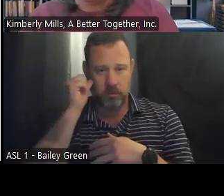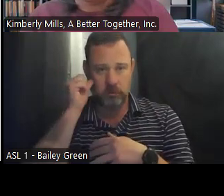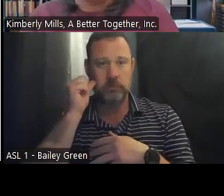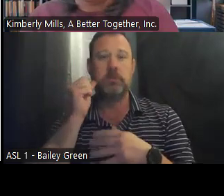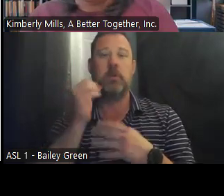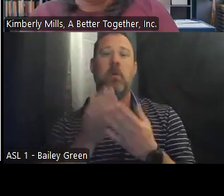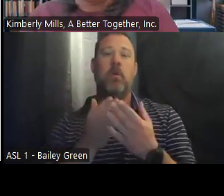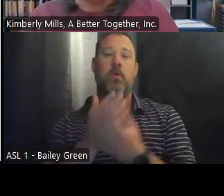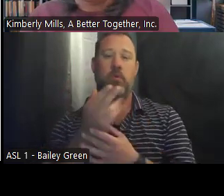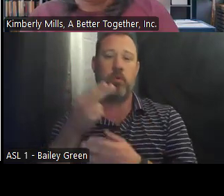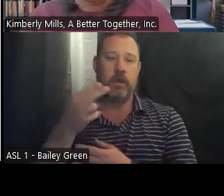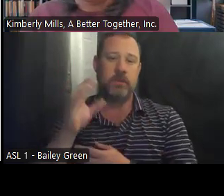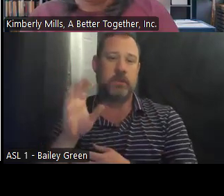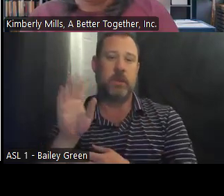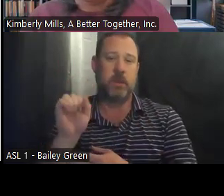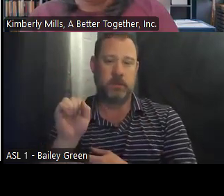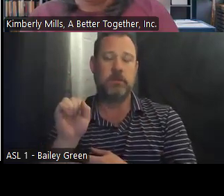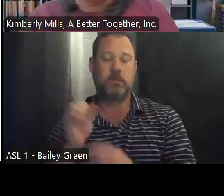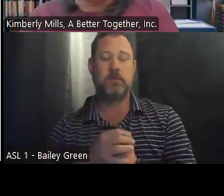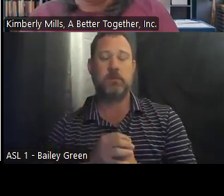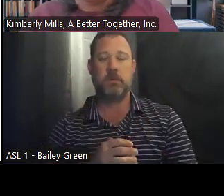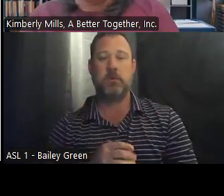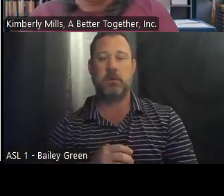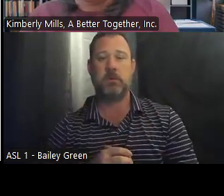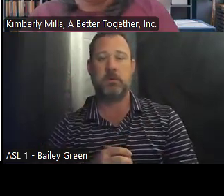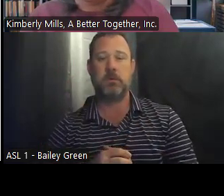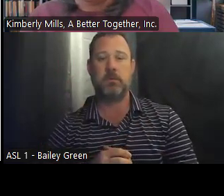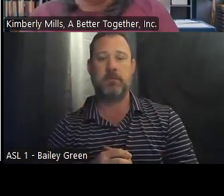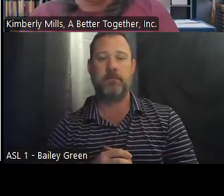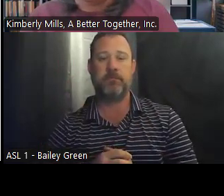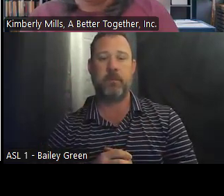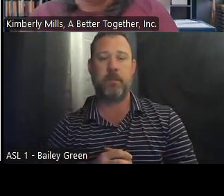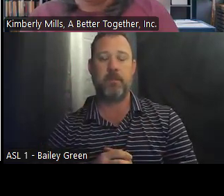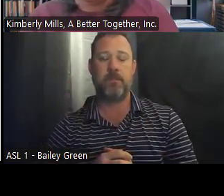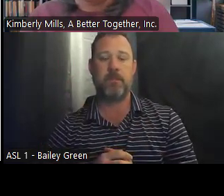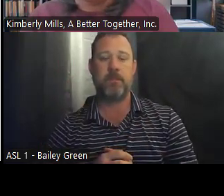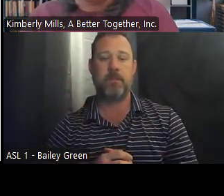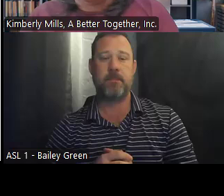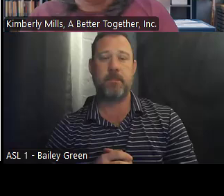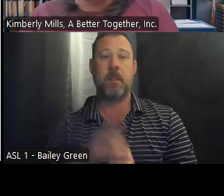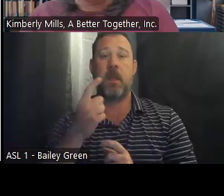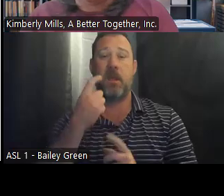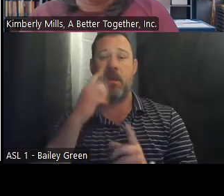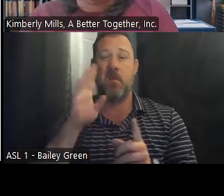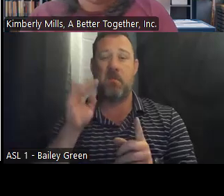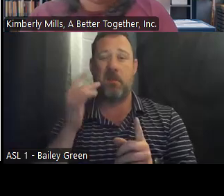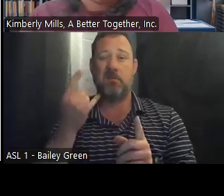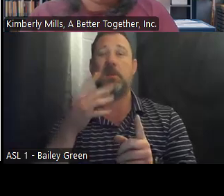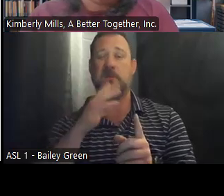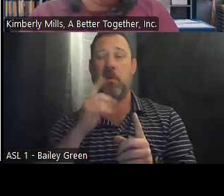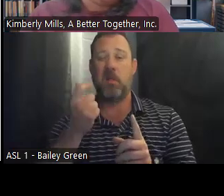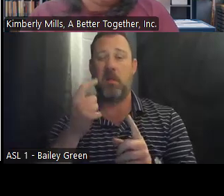the Home and Community-Based Services HCBS gap analysis. Now, Joseph Billingsley spoke a little bit to the